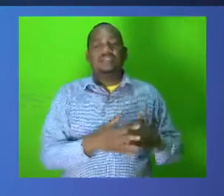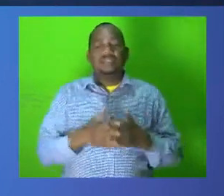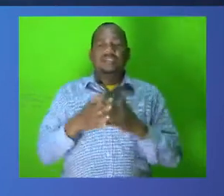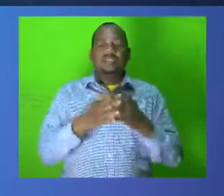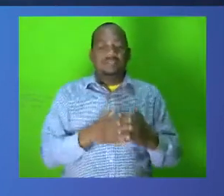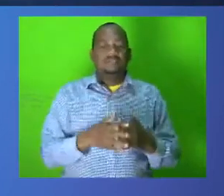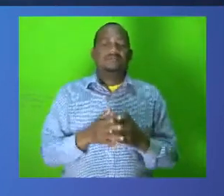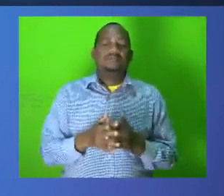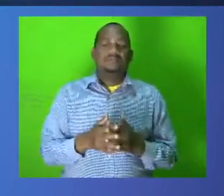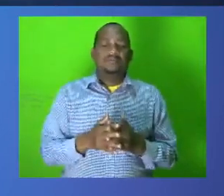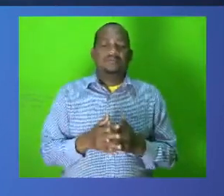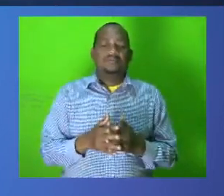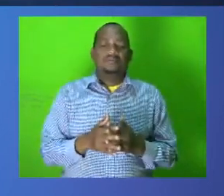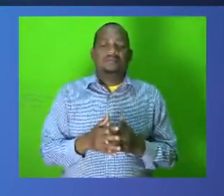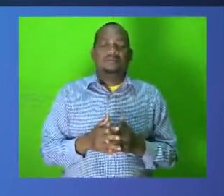theories.